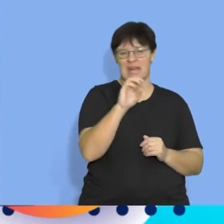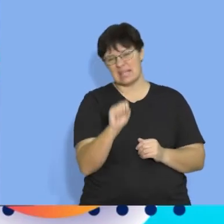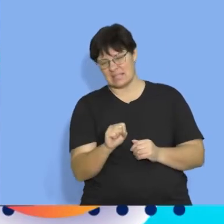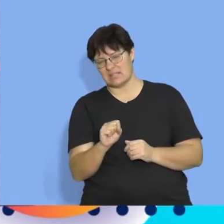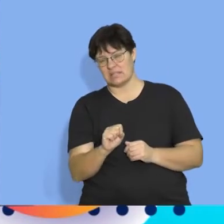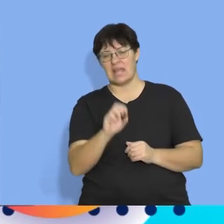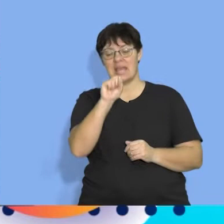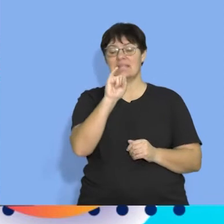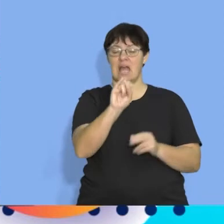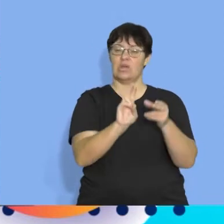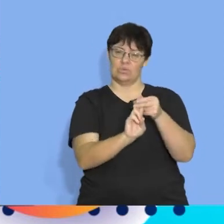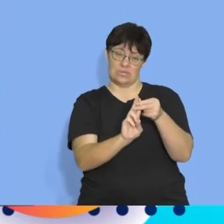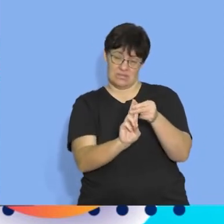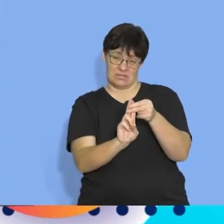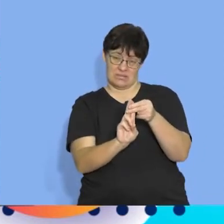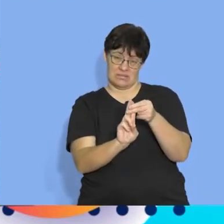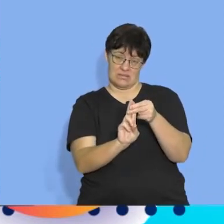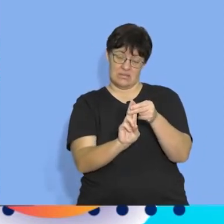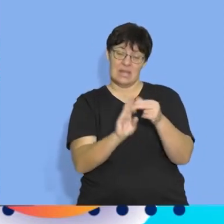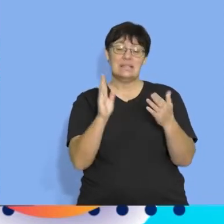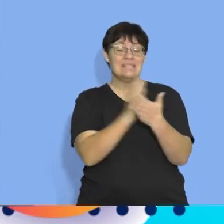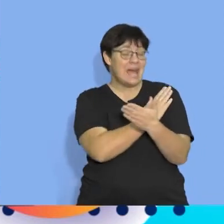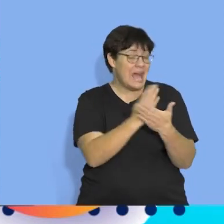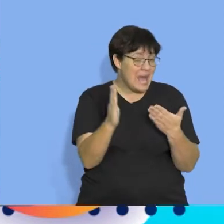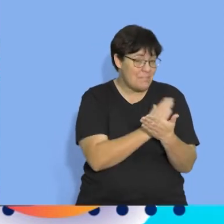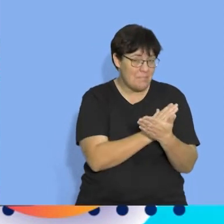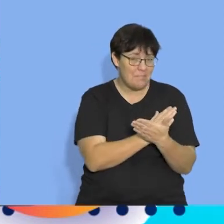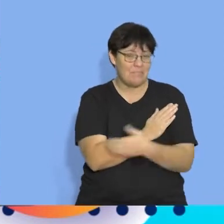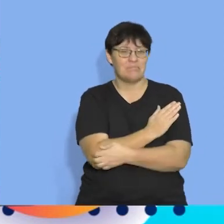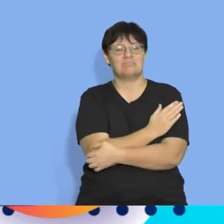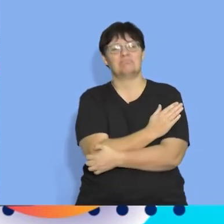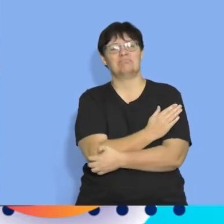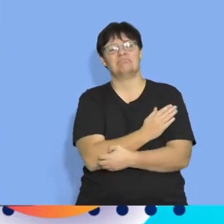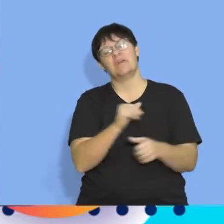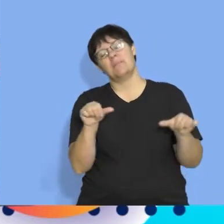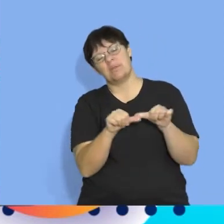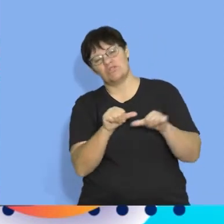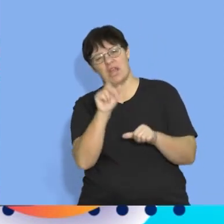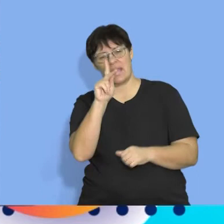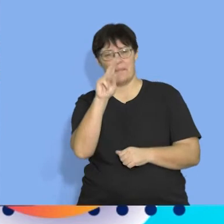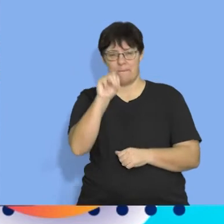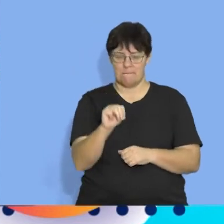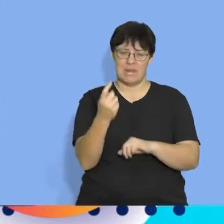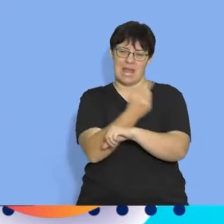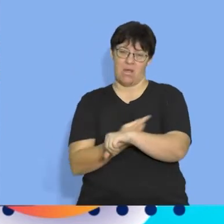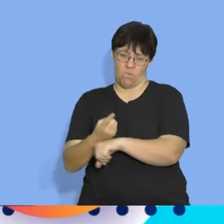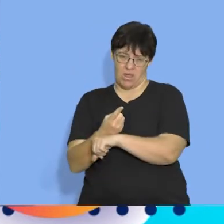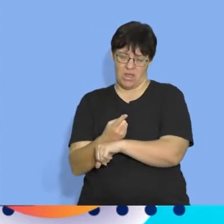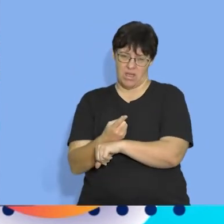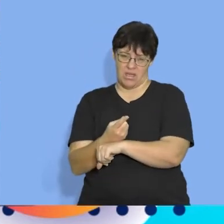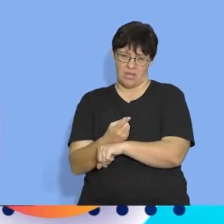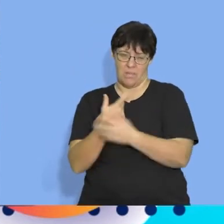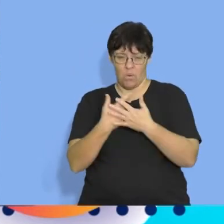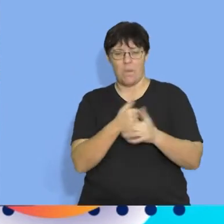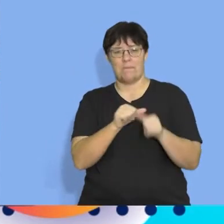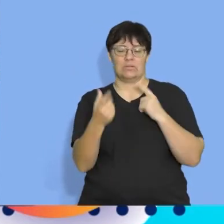and seconds are our SI units, sometimes, okay, we will measure them in kilometers and hours because it